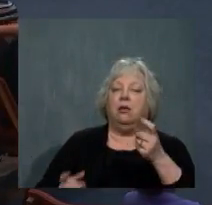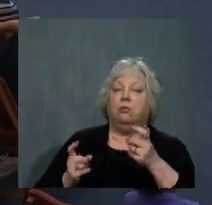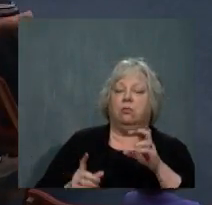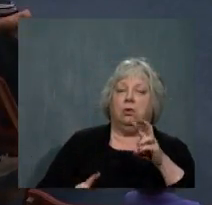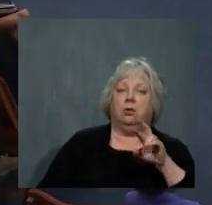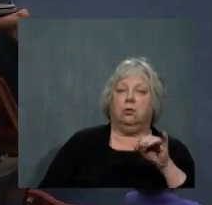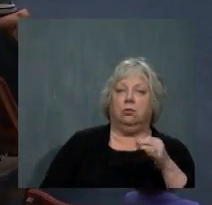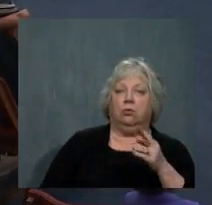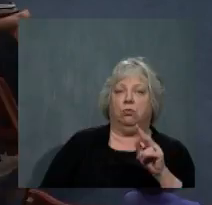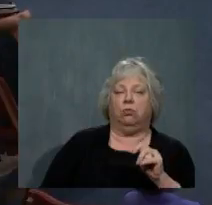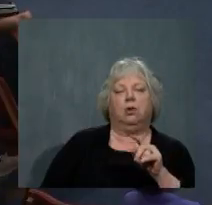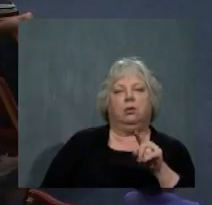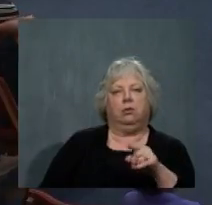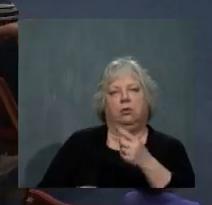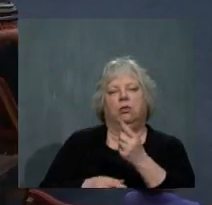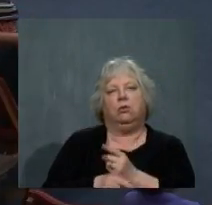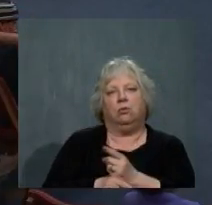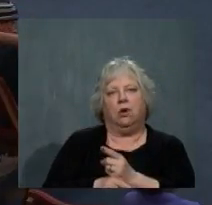We did